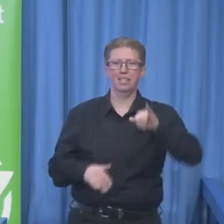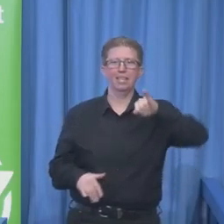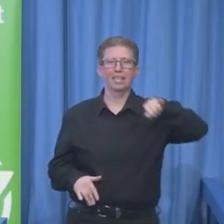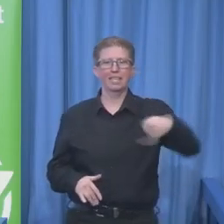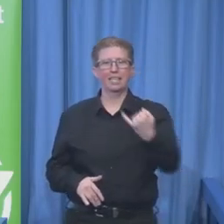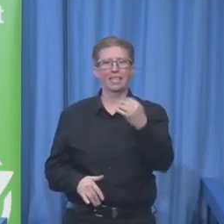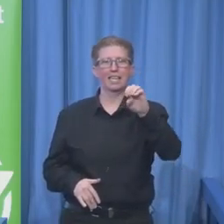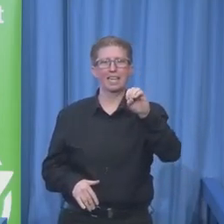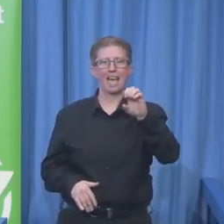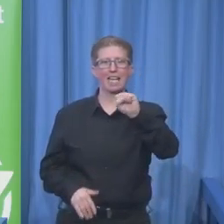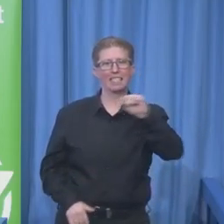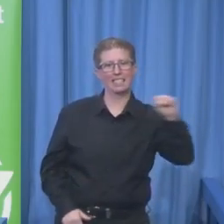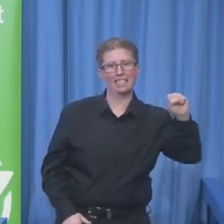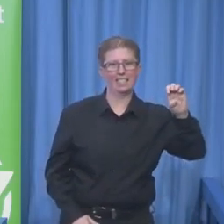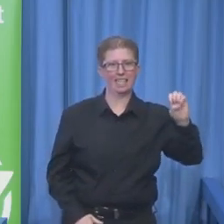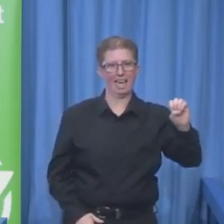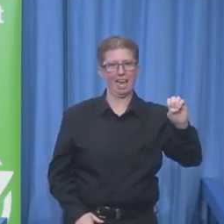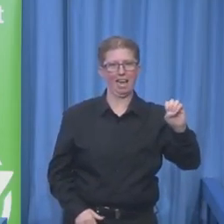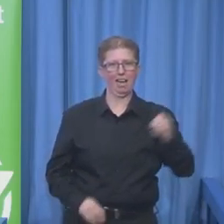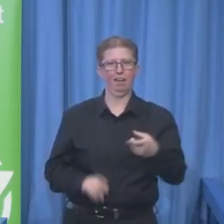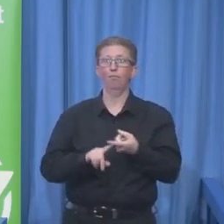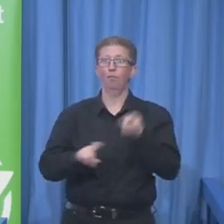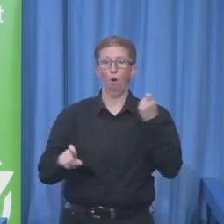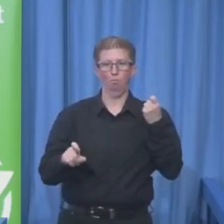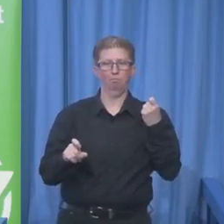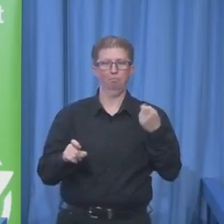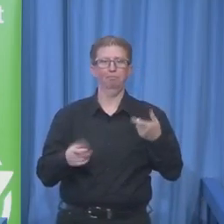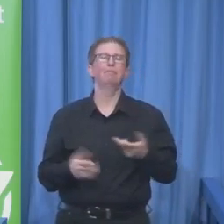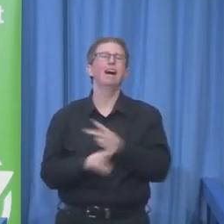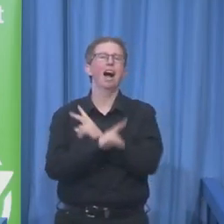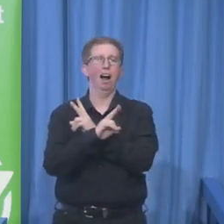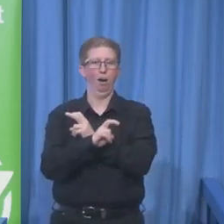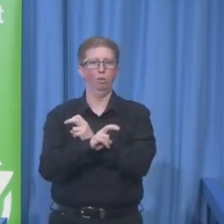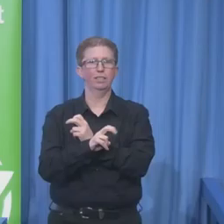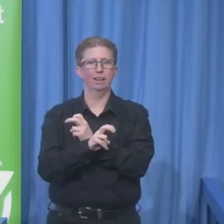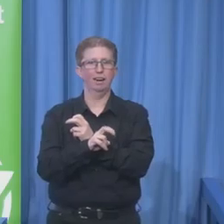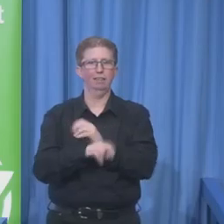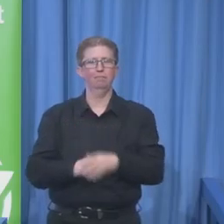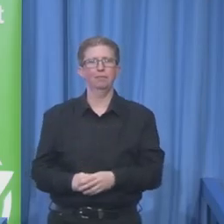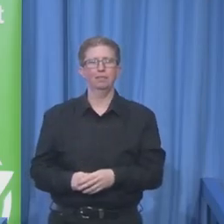from autArk. autArk offers social services.